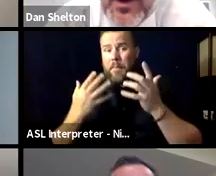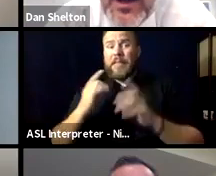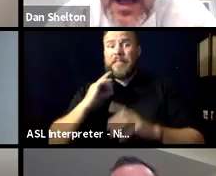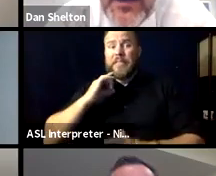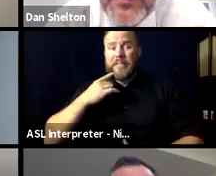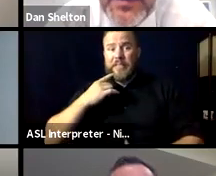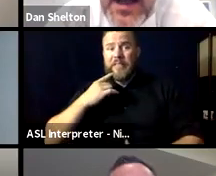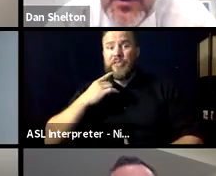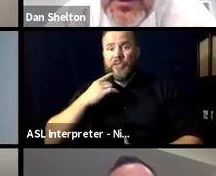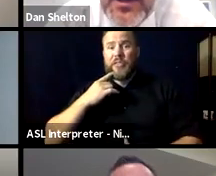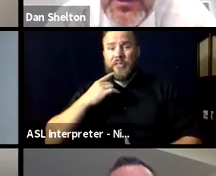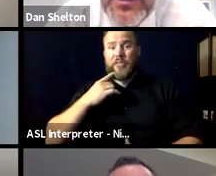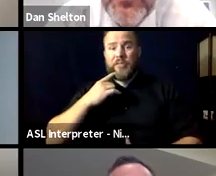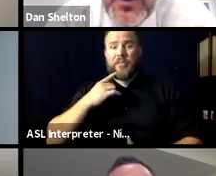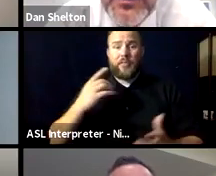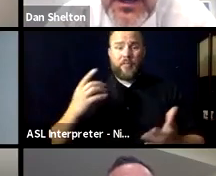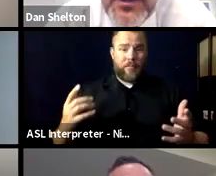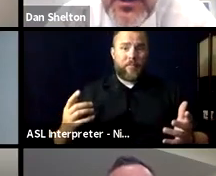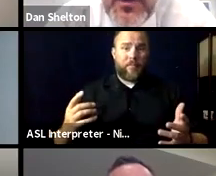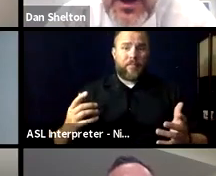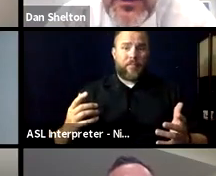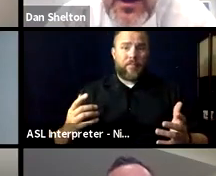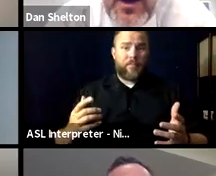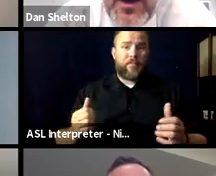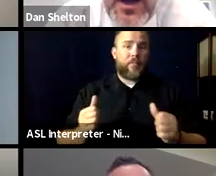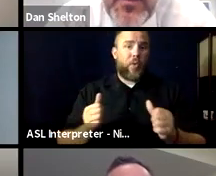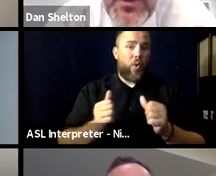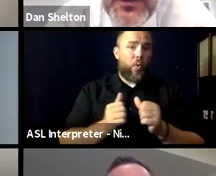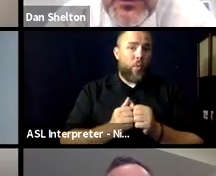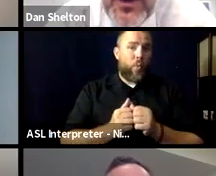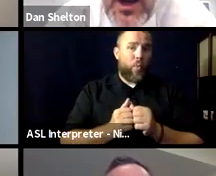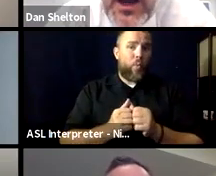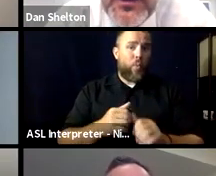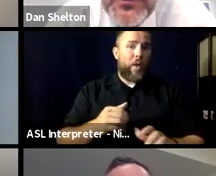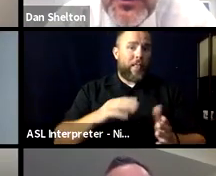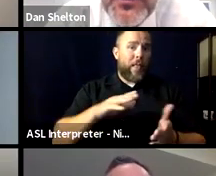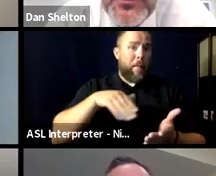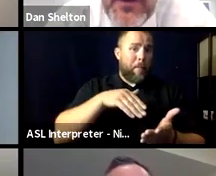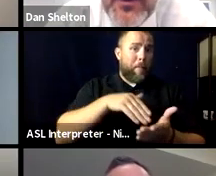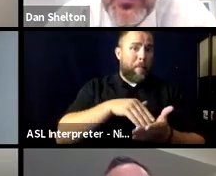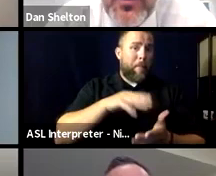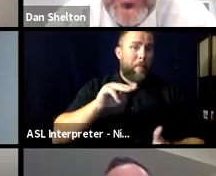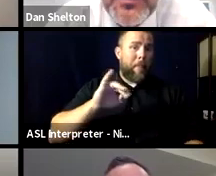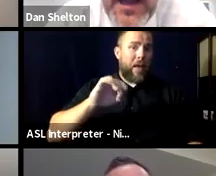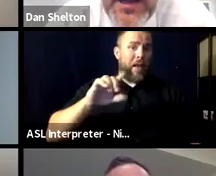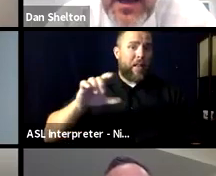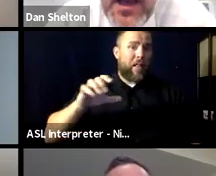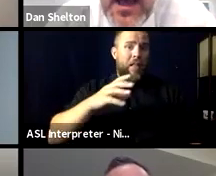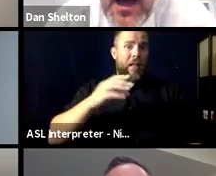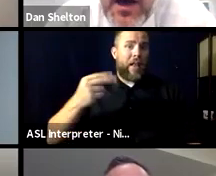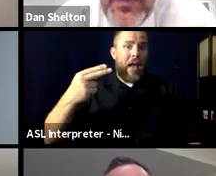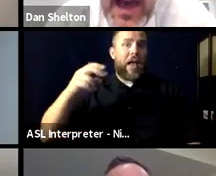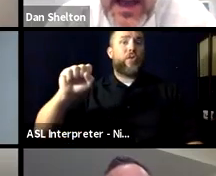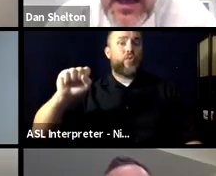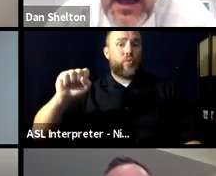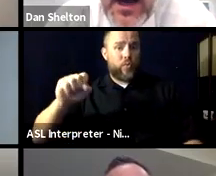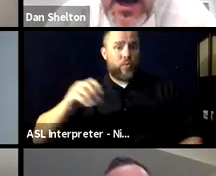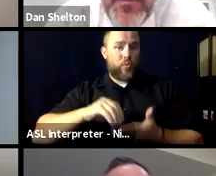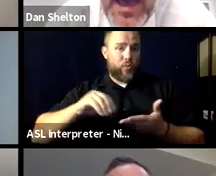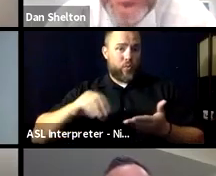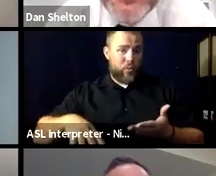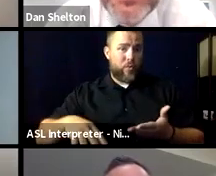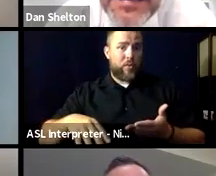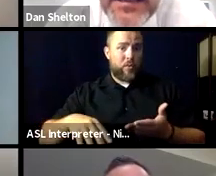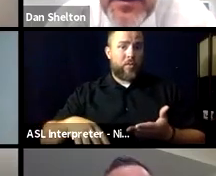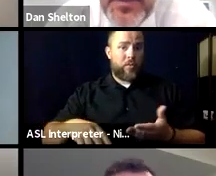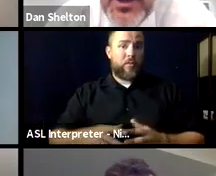country that we're going to have to tackle, in particular with our middle school and our high school students who have a true understanding of that